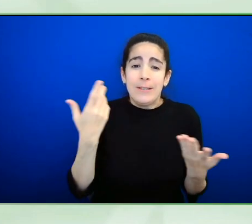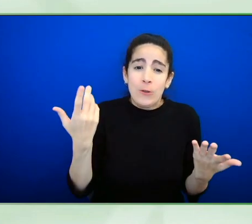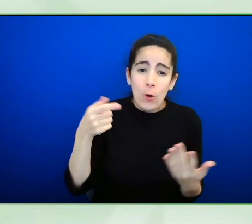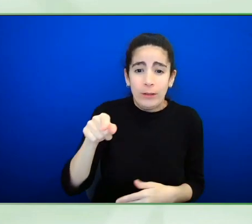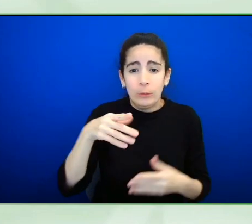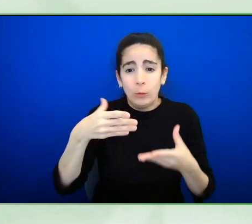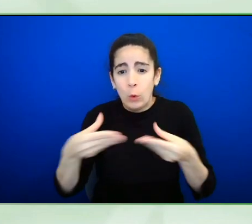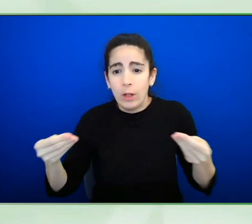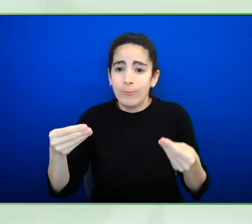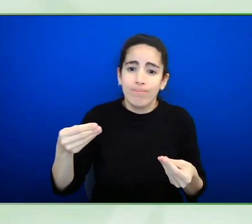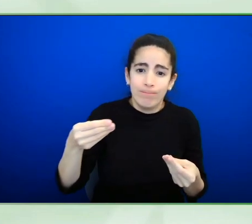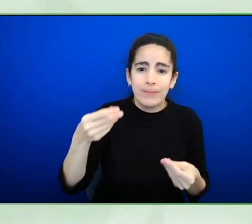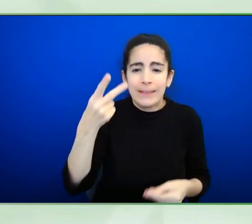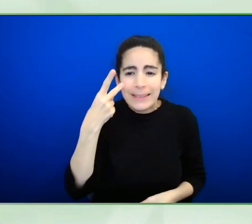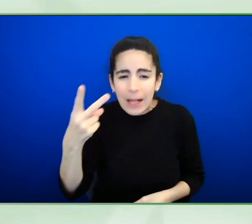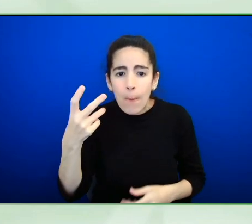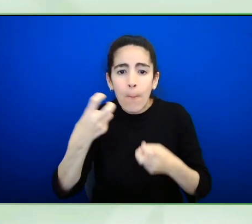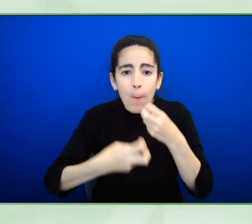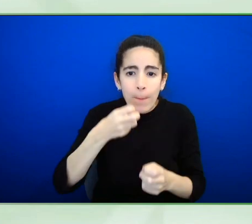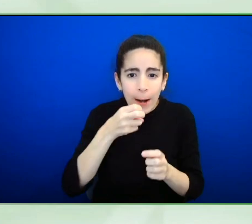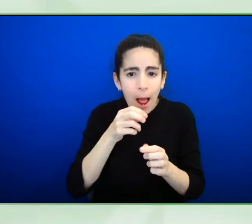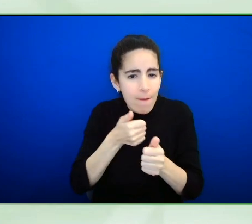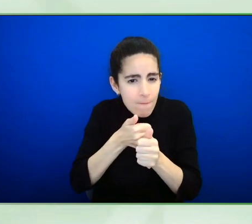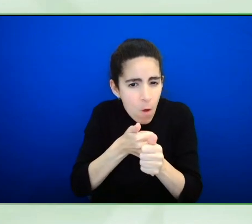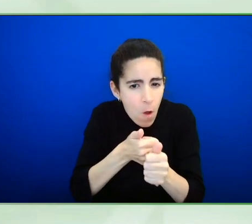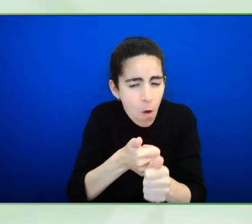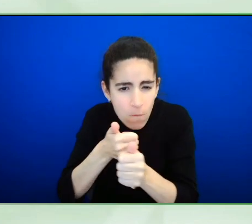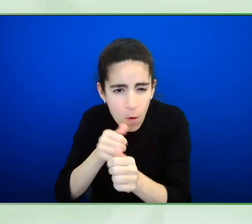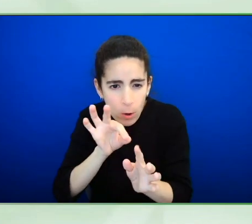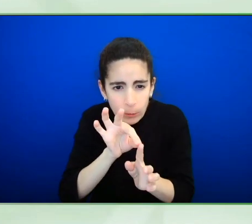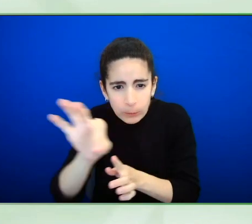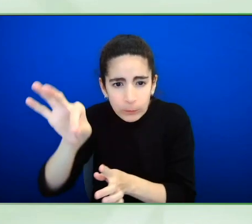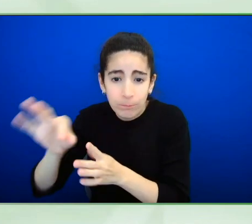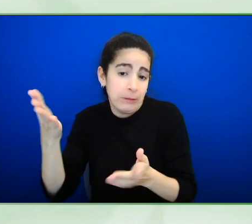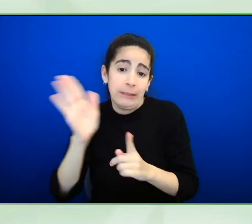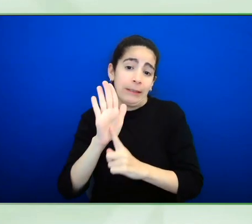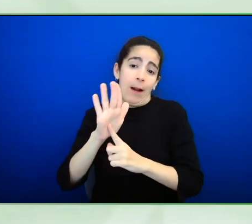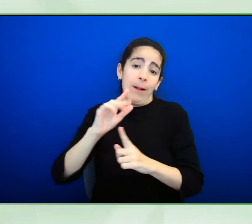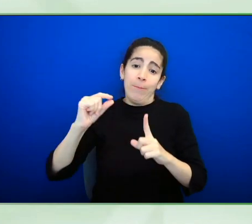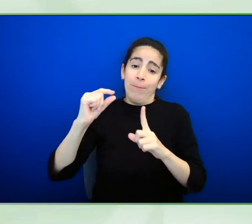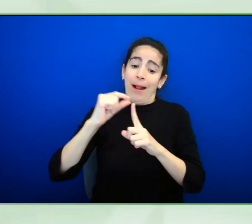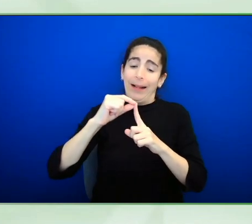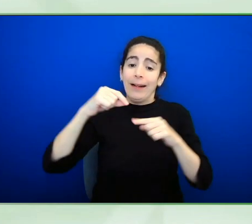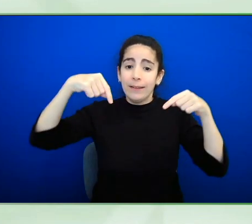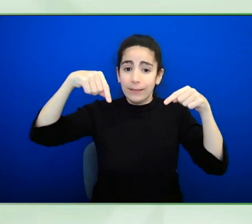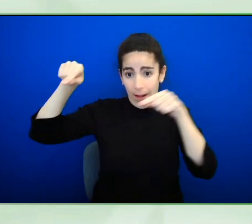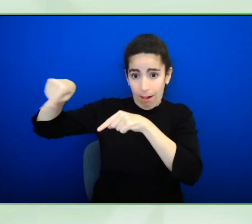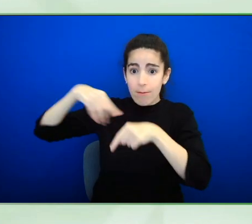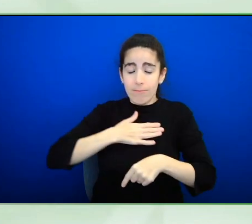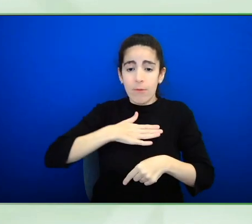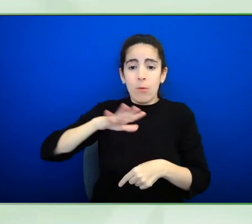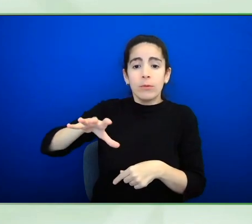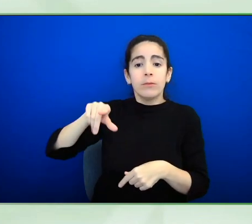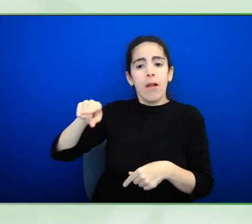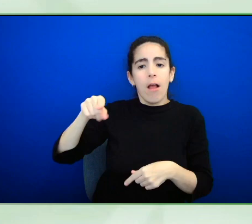of Pakistan, fortunately, we have provided every type of facility to our teaching